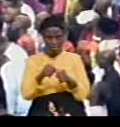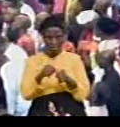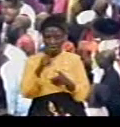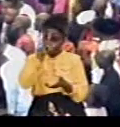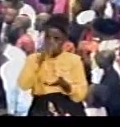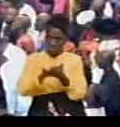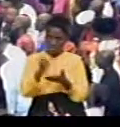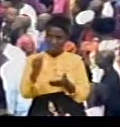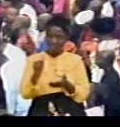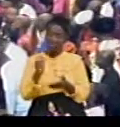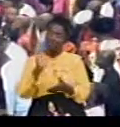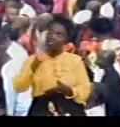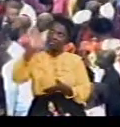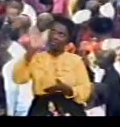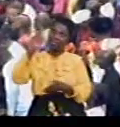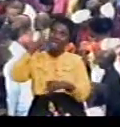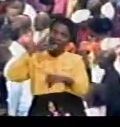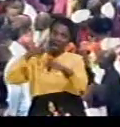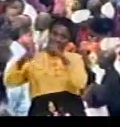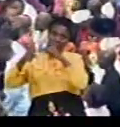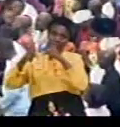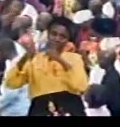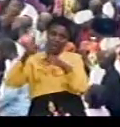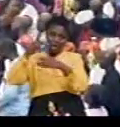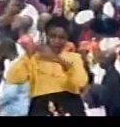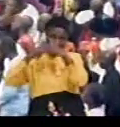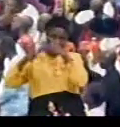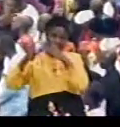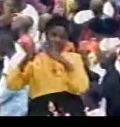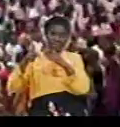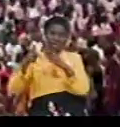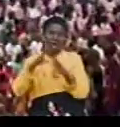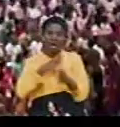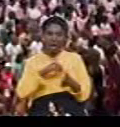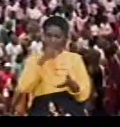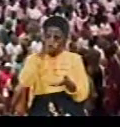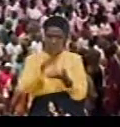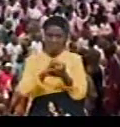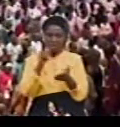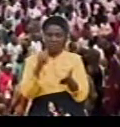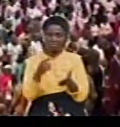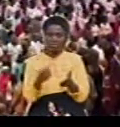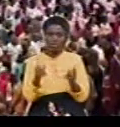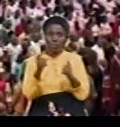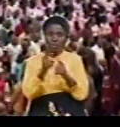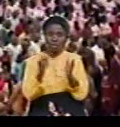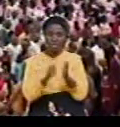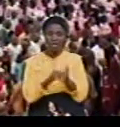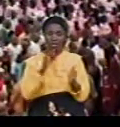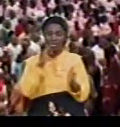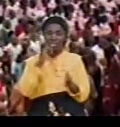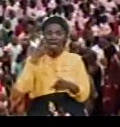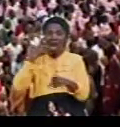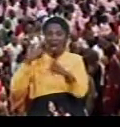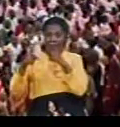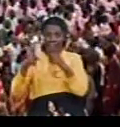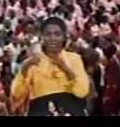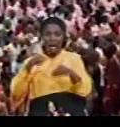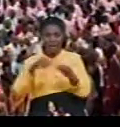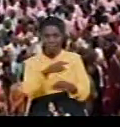Believe the word that has been prophesied concerning you. Your future has been